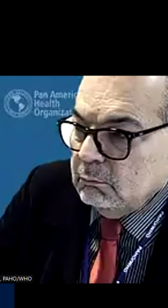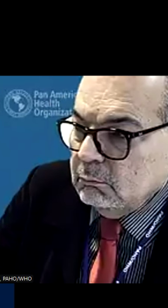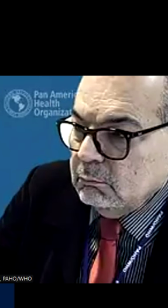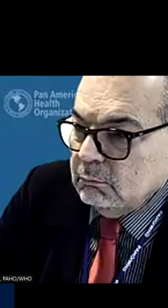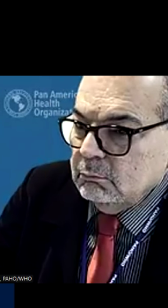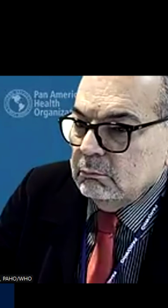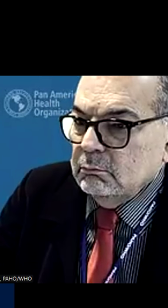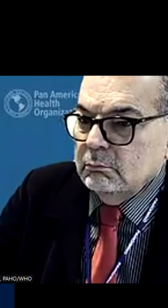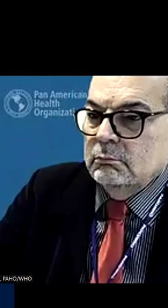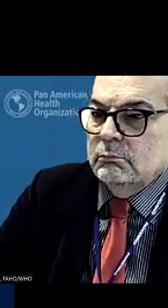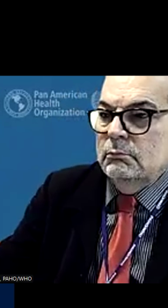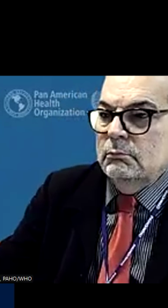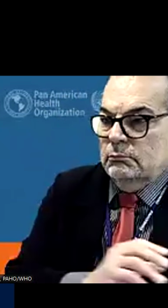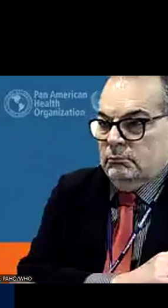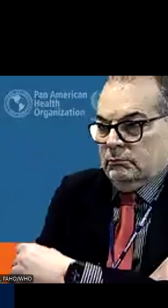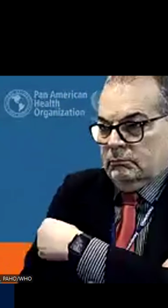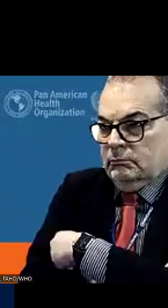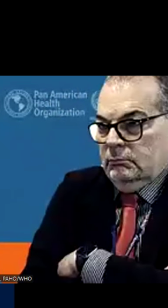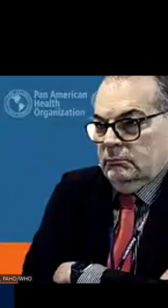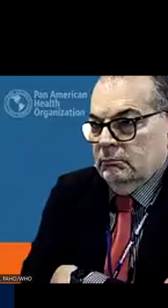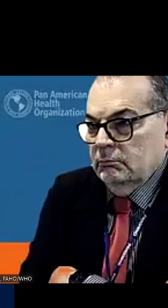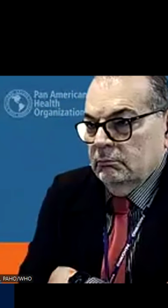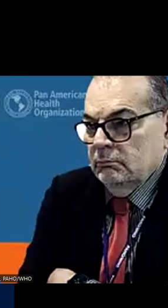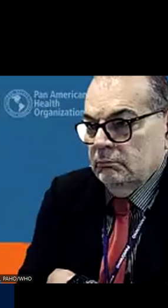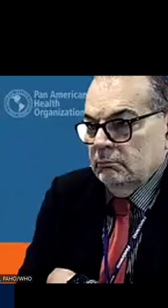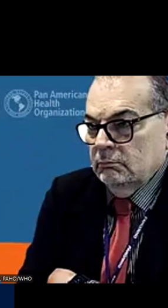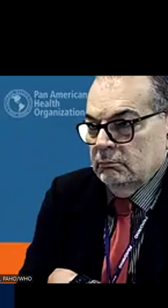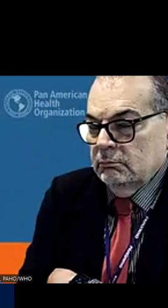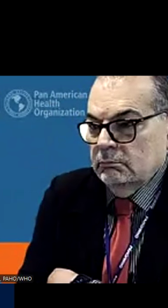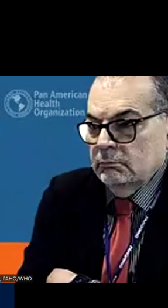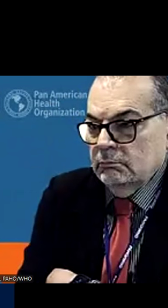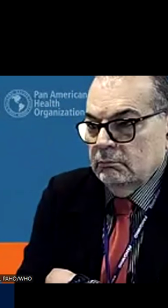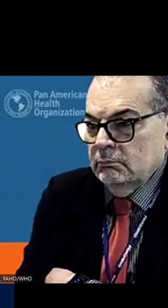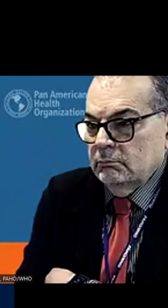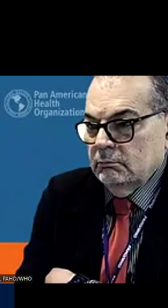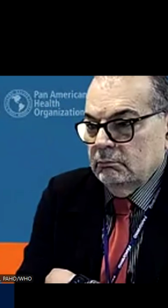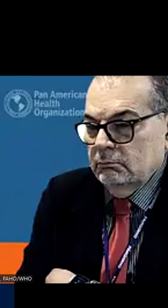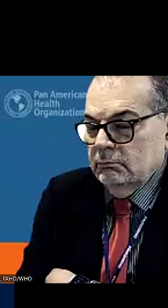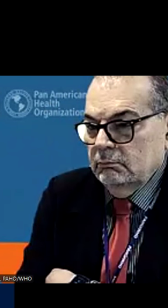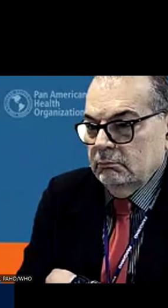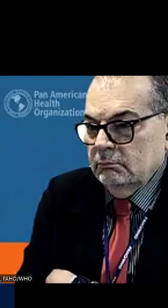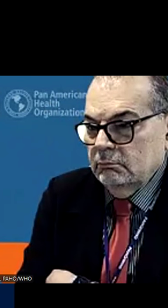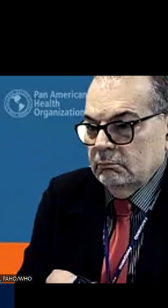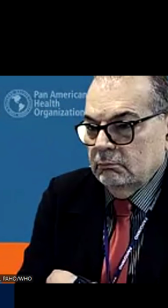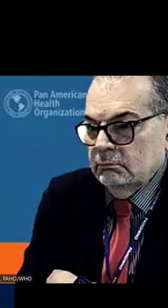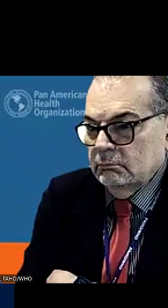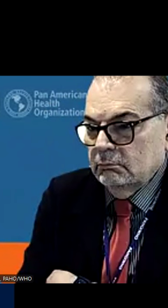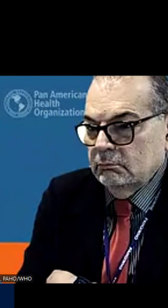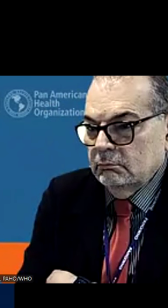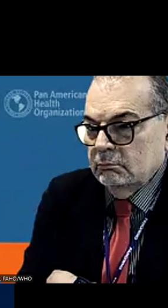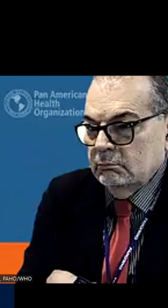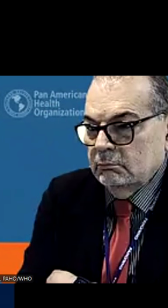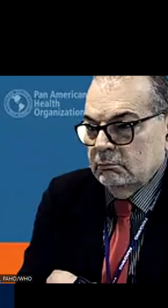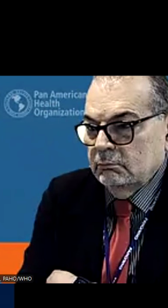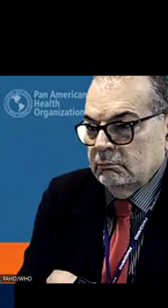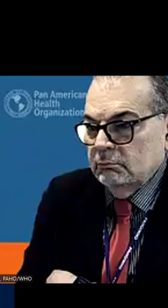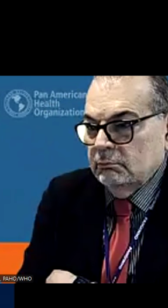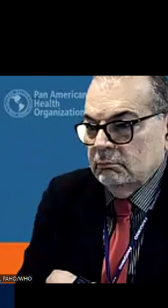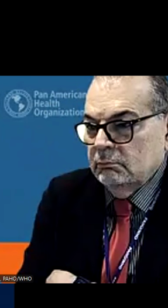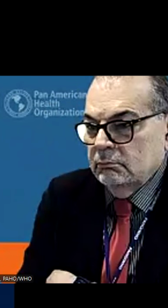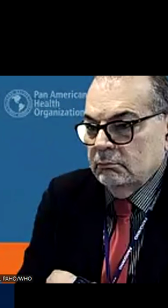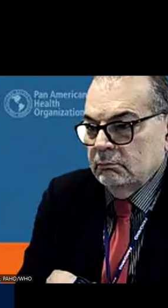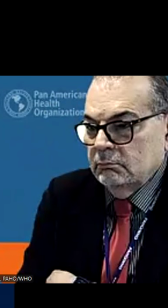them are, of course, documented. But I think that this is one thing we should seriously think about. how we can document those experiences,